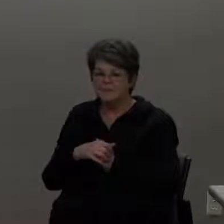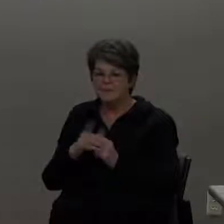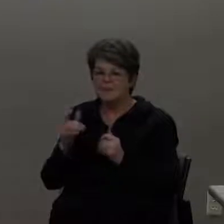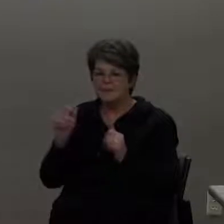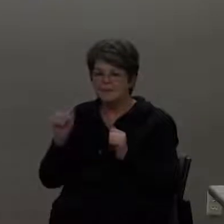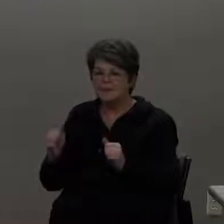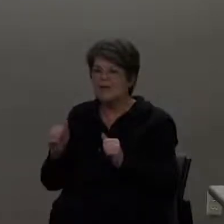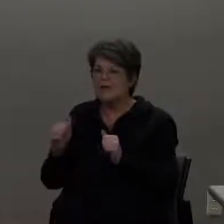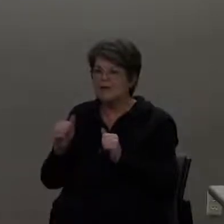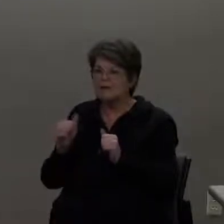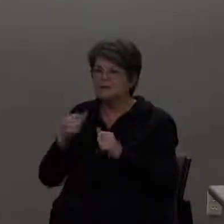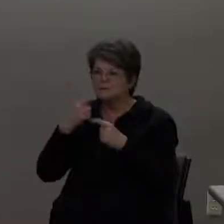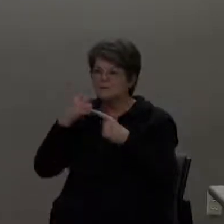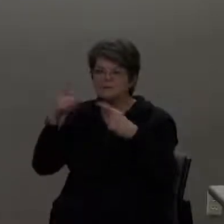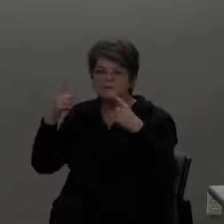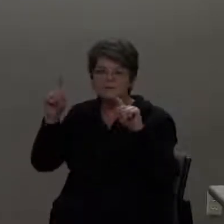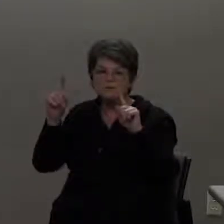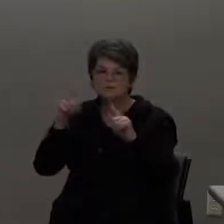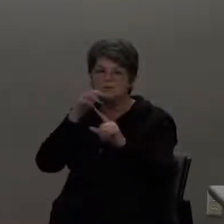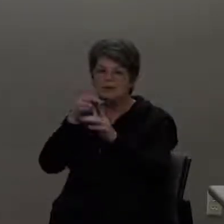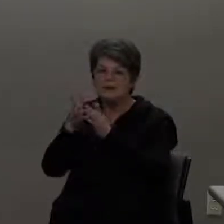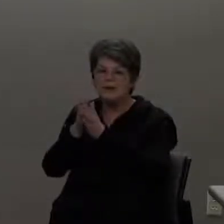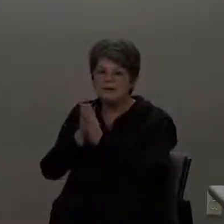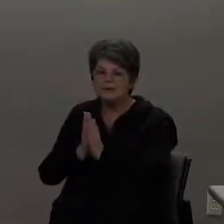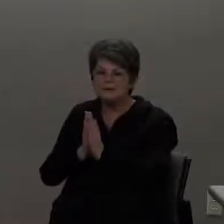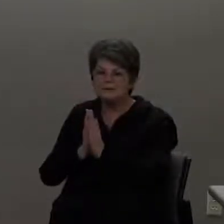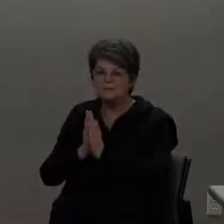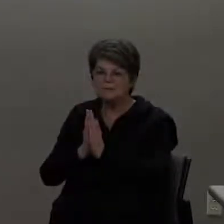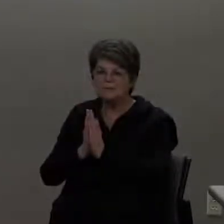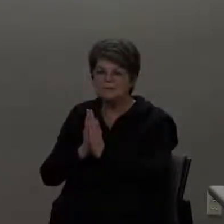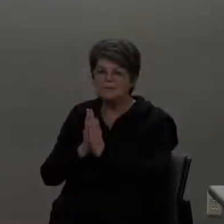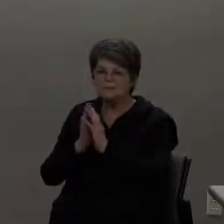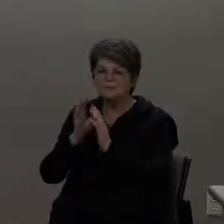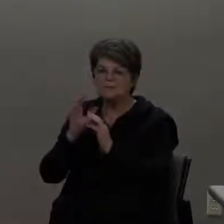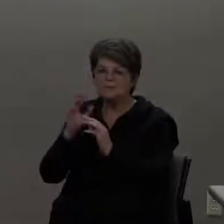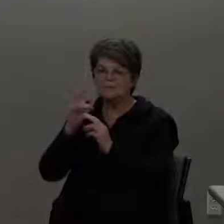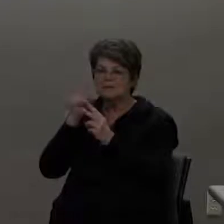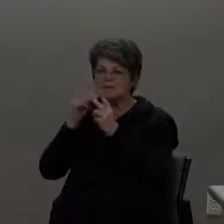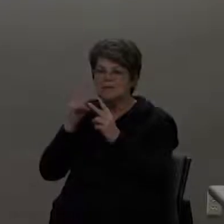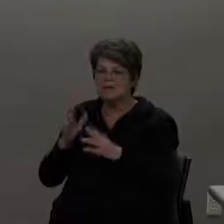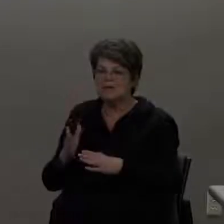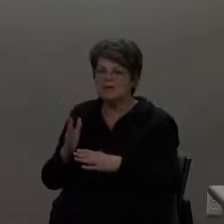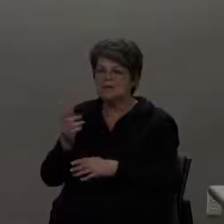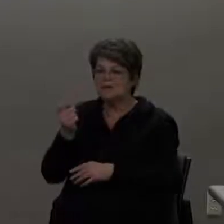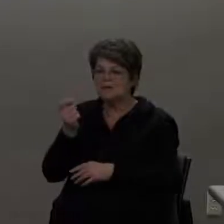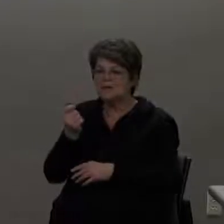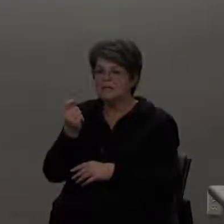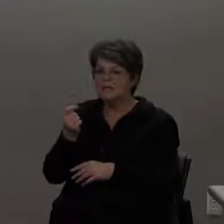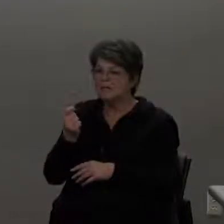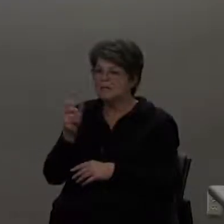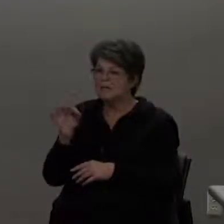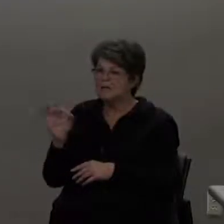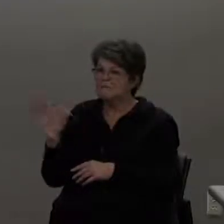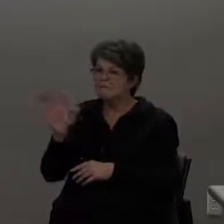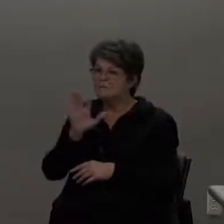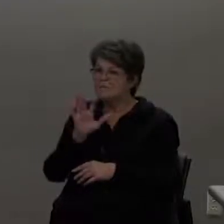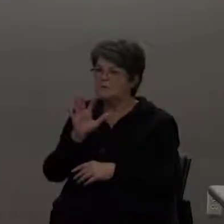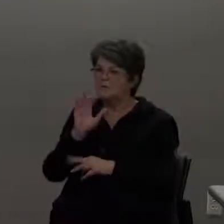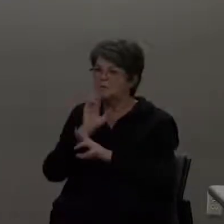aspirational. I'm going to ask the esteemed guest here a little bit of your